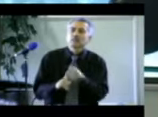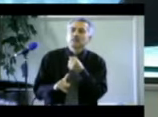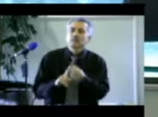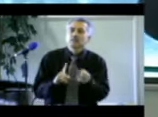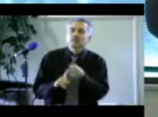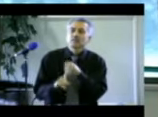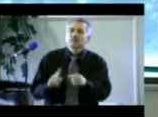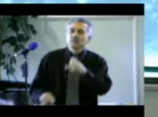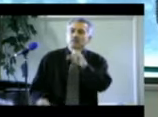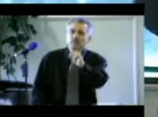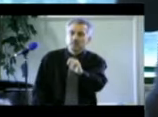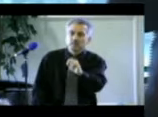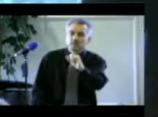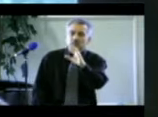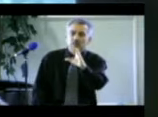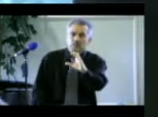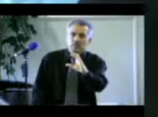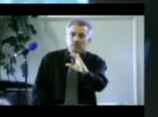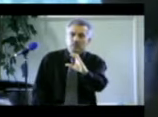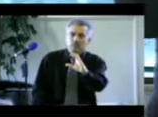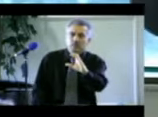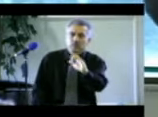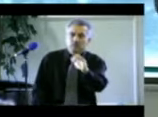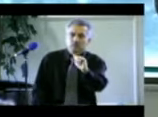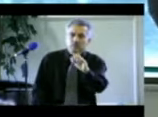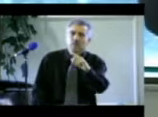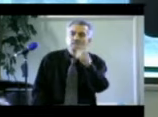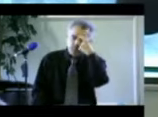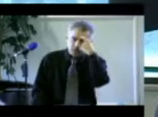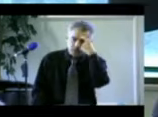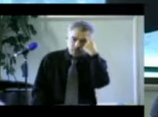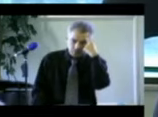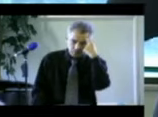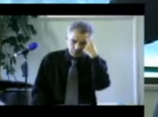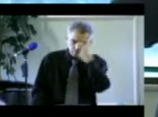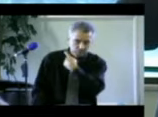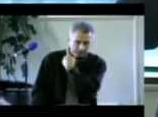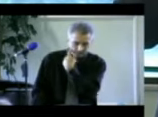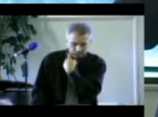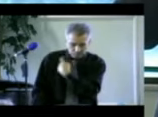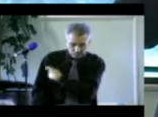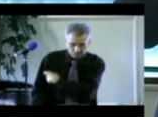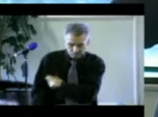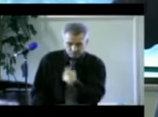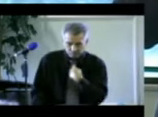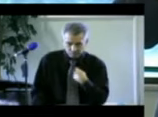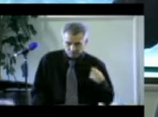But like Moses, in his resentment, as he dwelt on that,